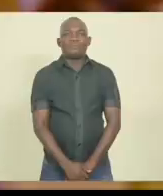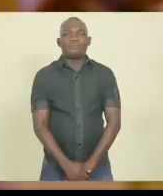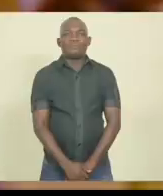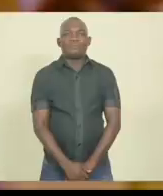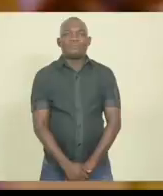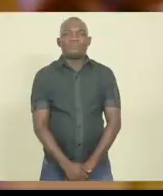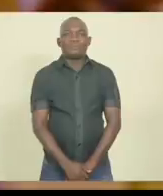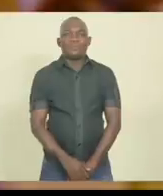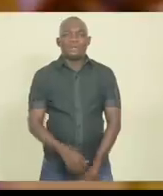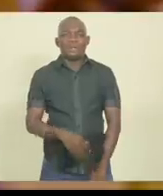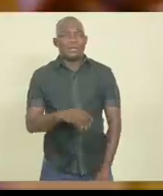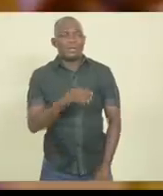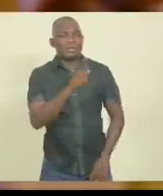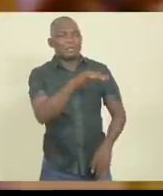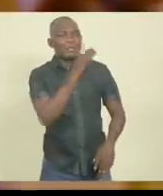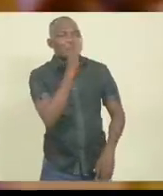Ma.